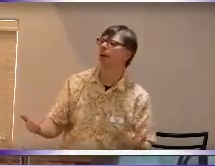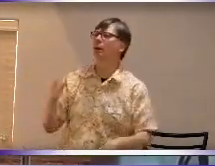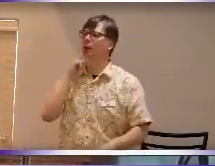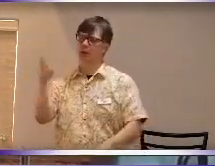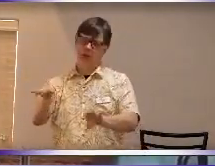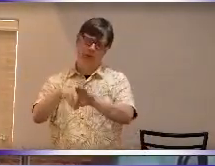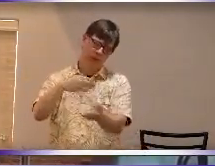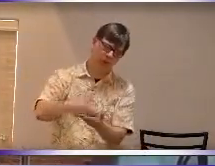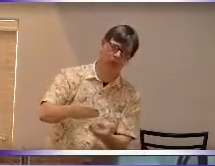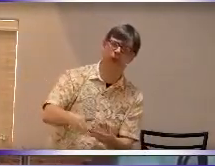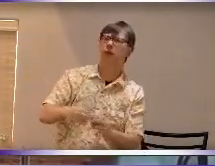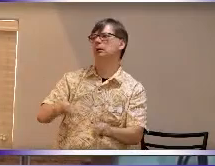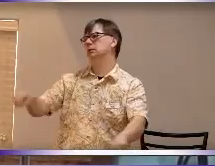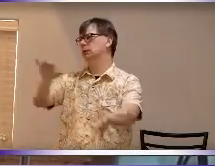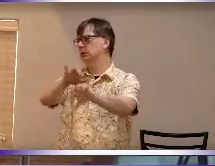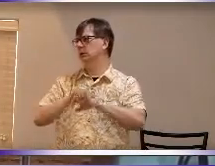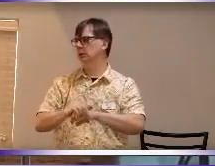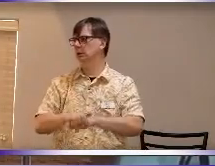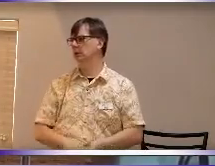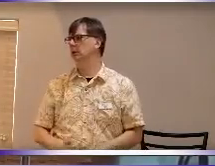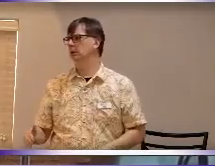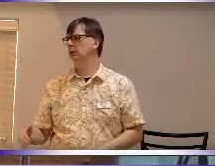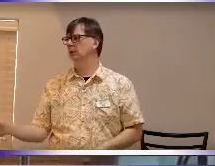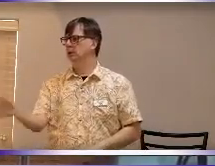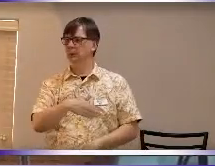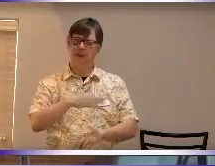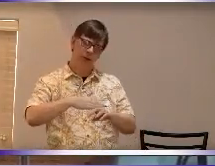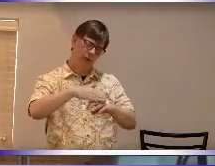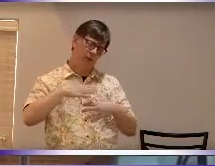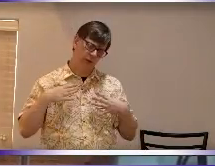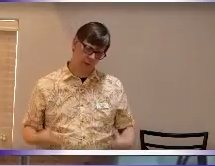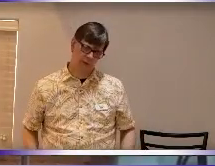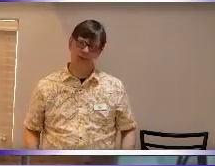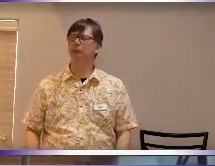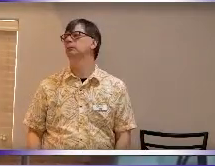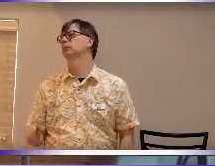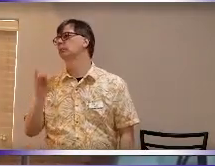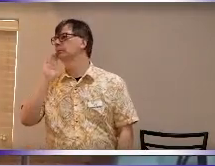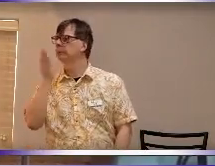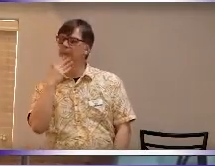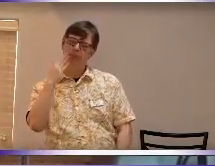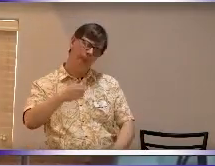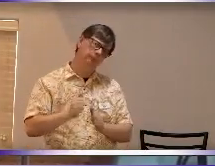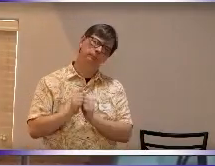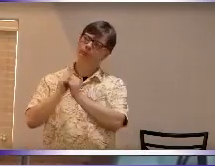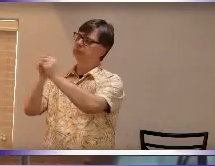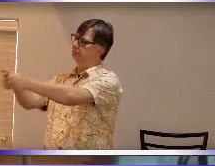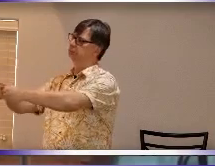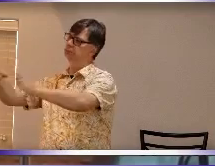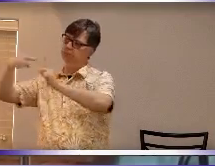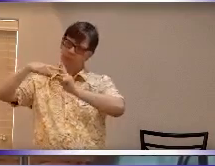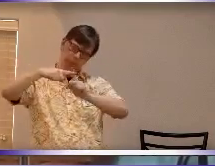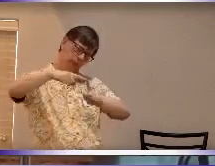supposed to do? Oh, that's right, it's a chair. We label it to make it convenient. But of course, that can lead to